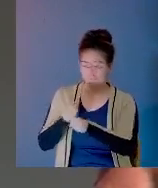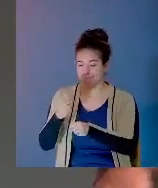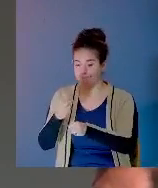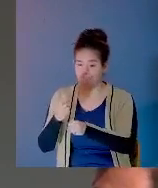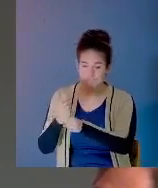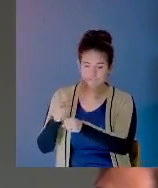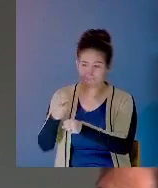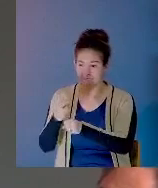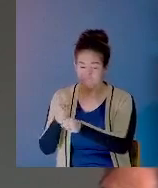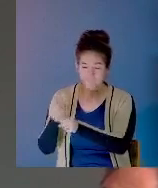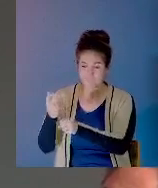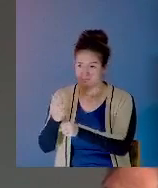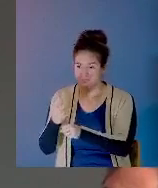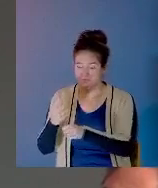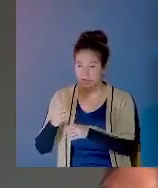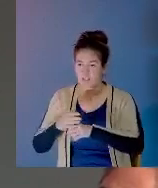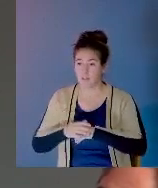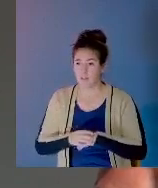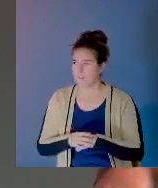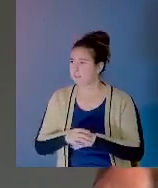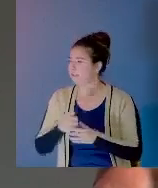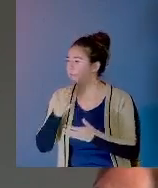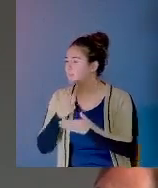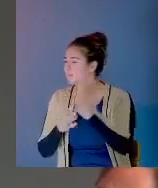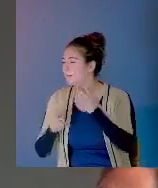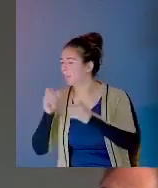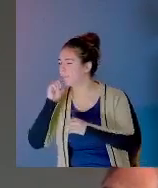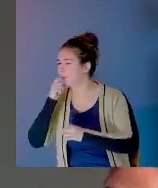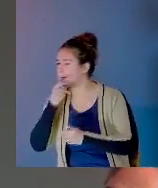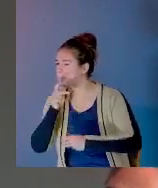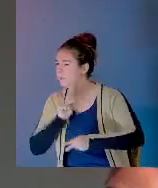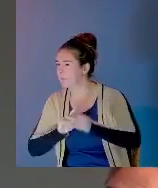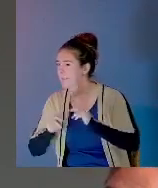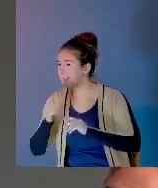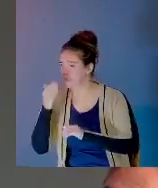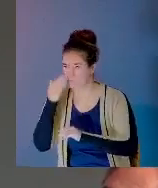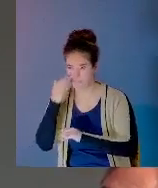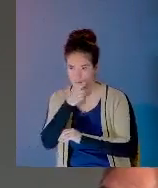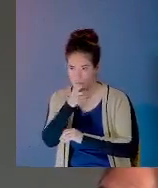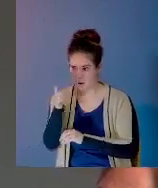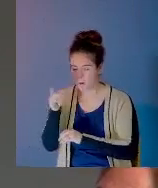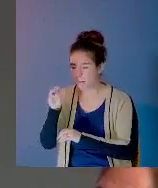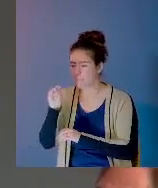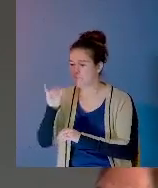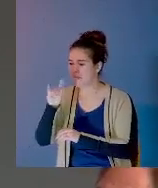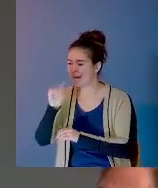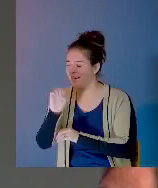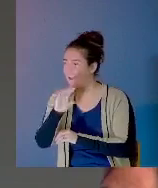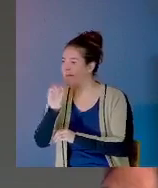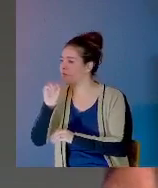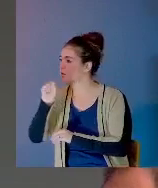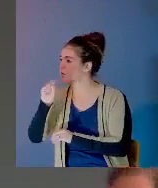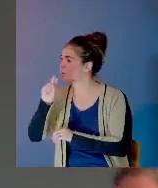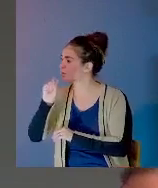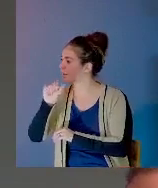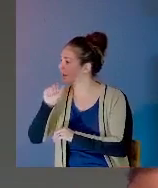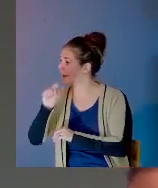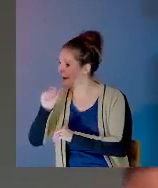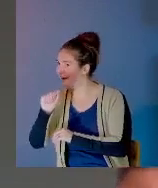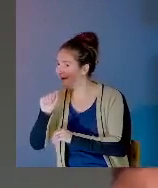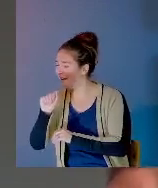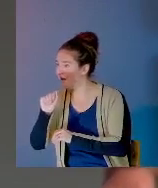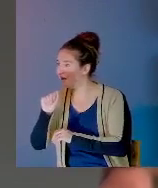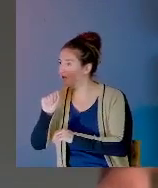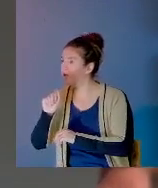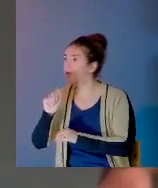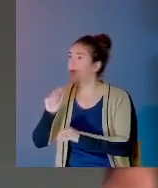them, Mike and Suzanne Ramos. And we were little kids, and my brother was friends with their son, and they started taking us to